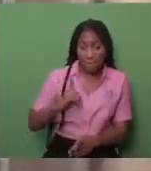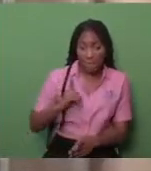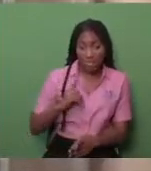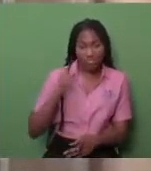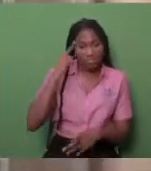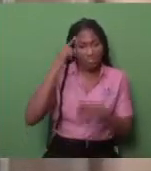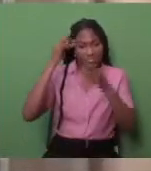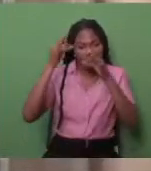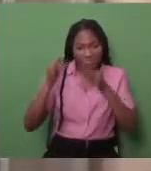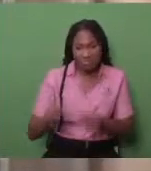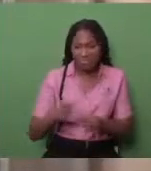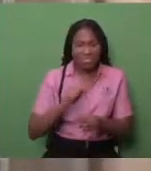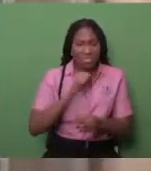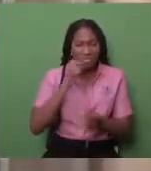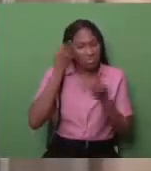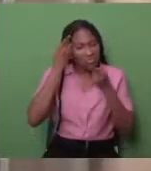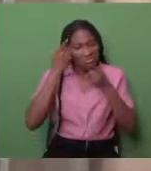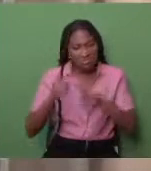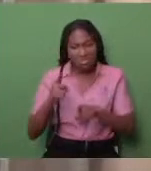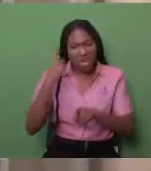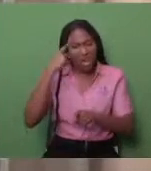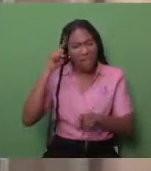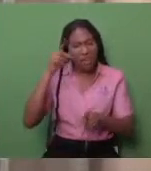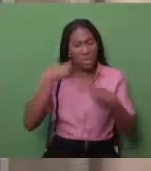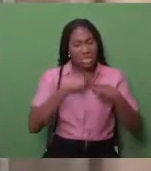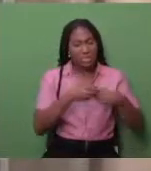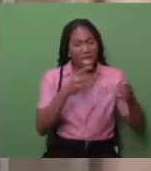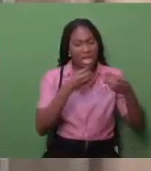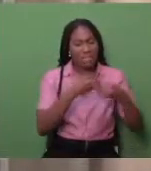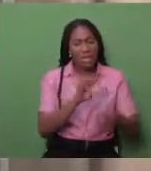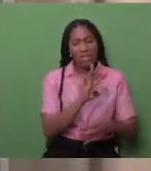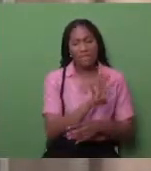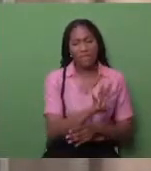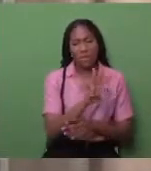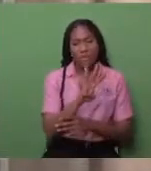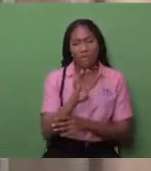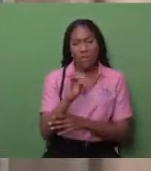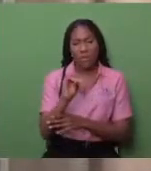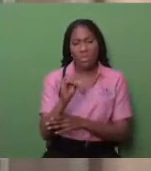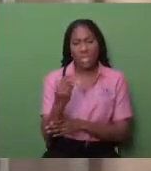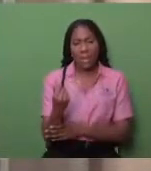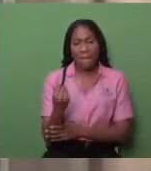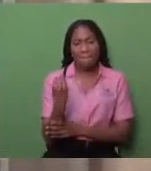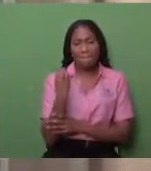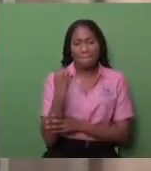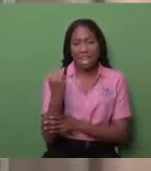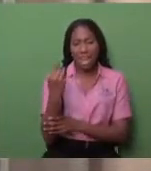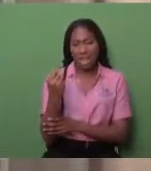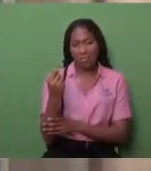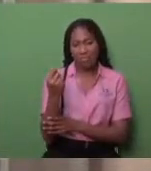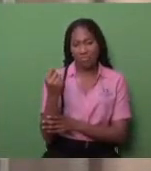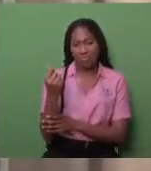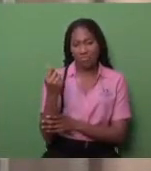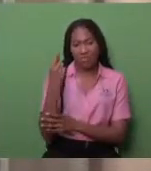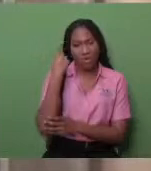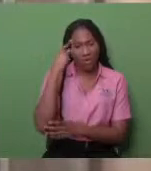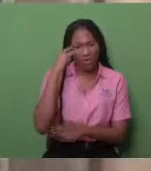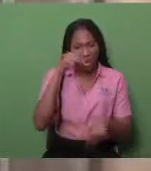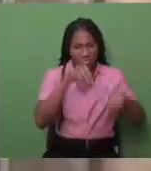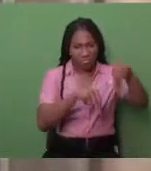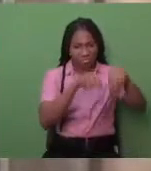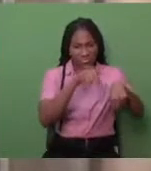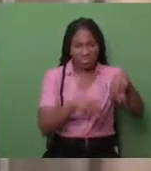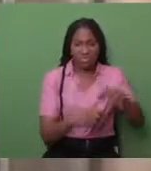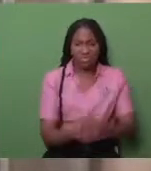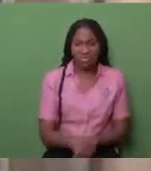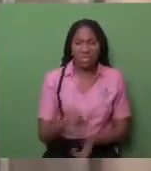the decision to spend $440 million on the Atlantic Trade 1 turnaround. What is really going